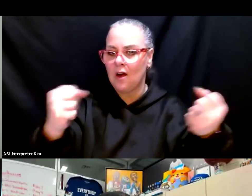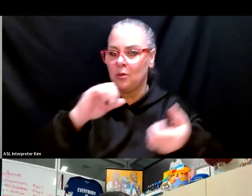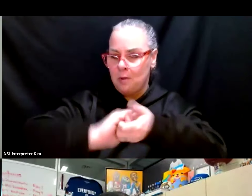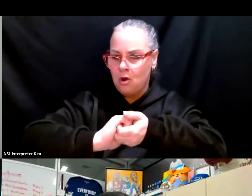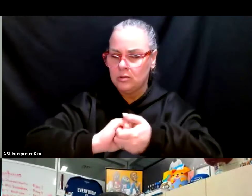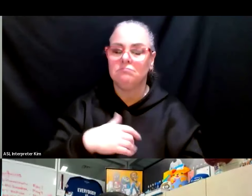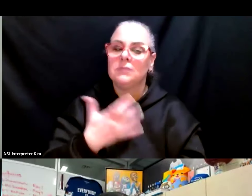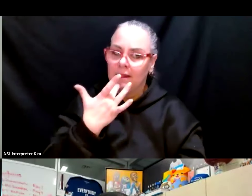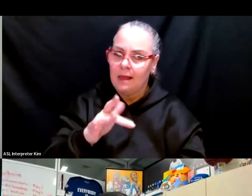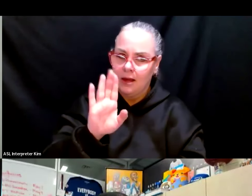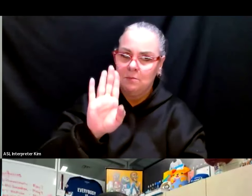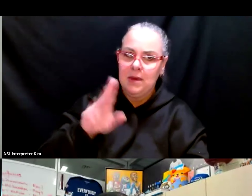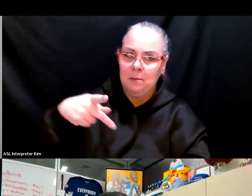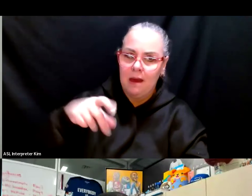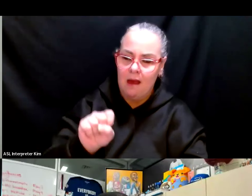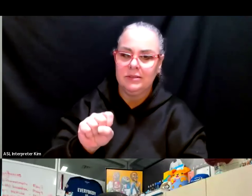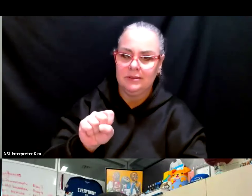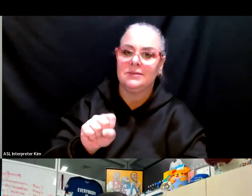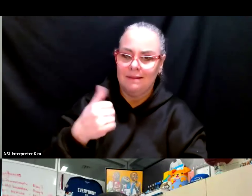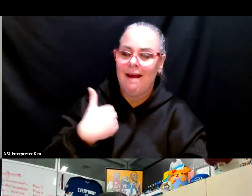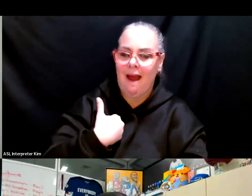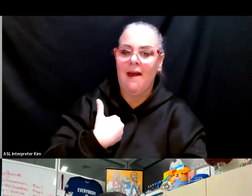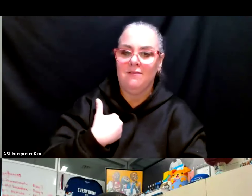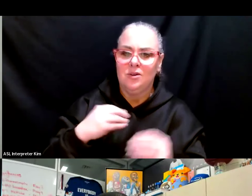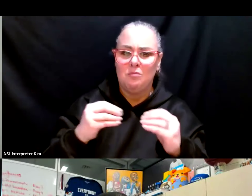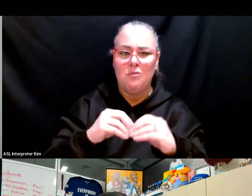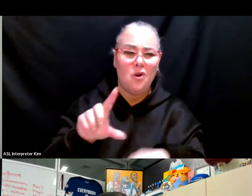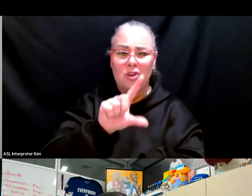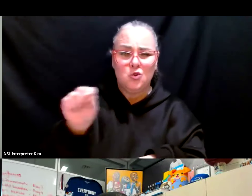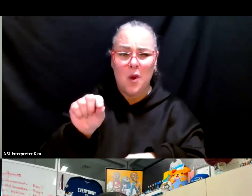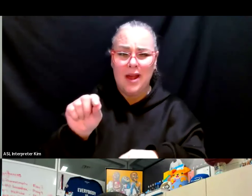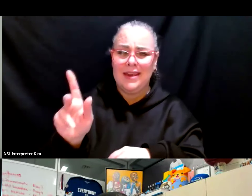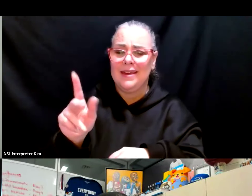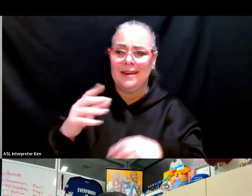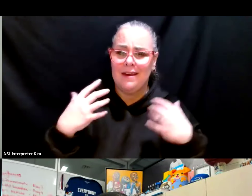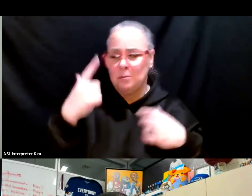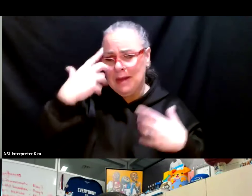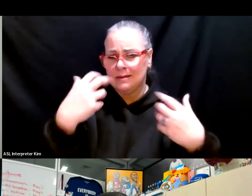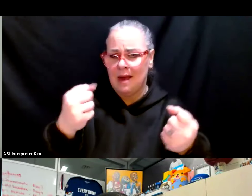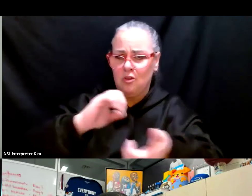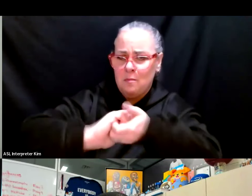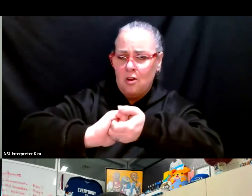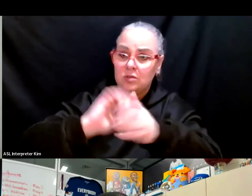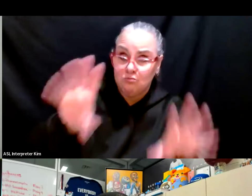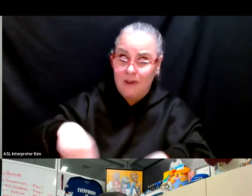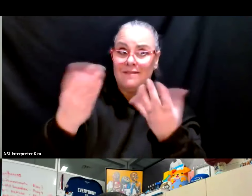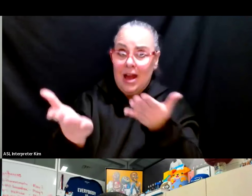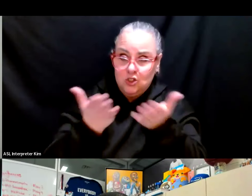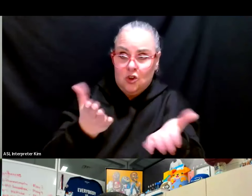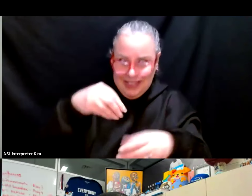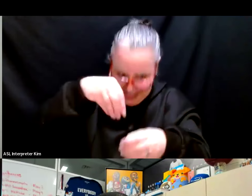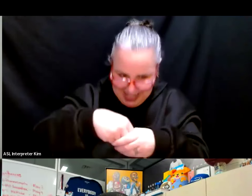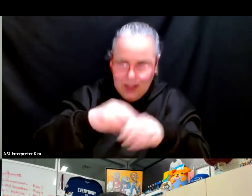very lucky in Boston Public Schools to have more than 20 mental health partners that provide services within our